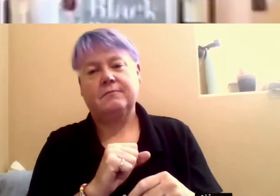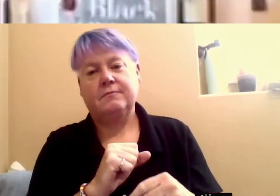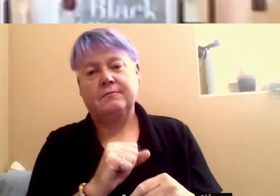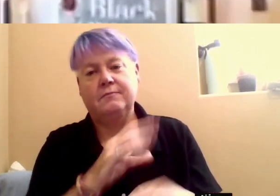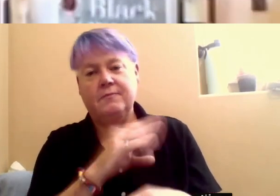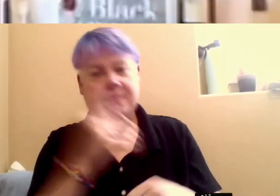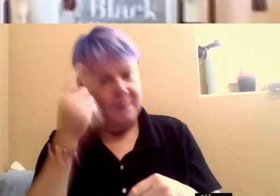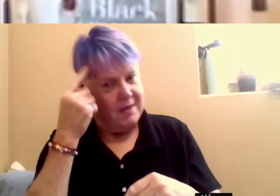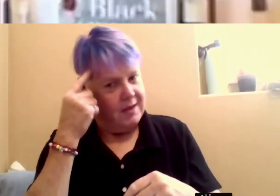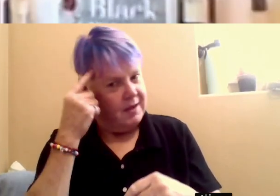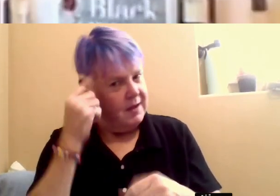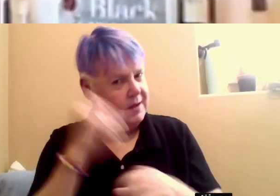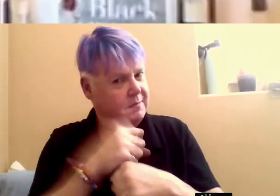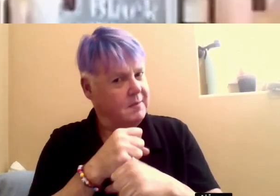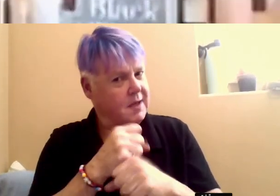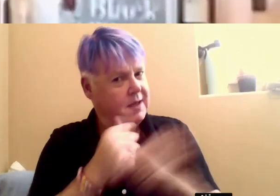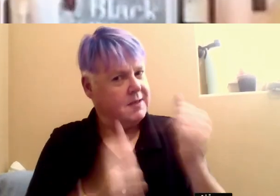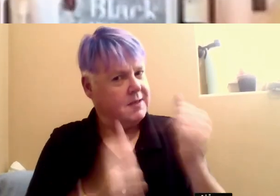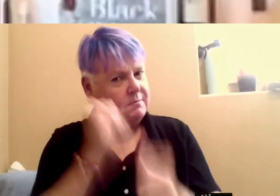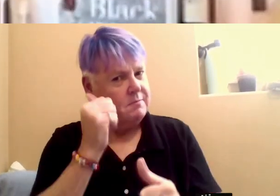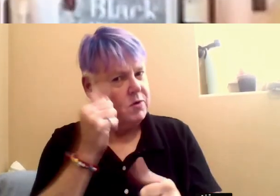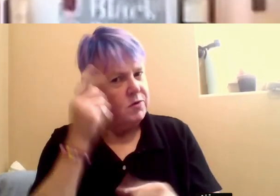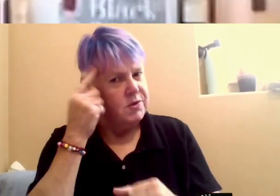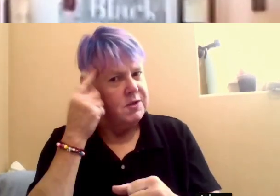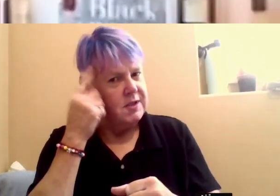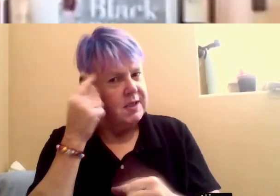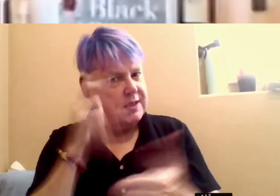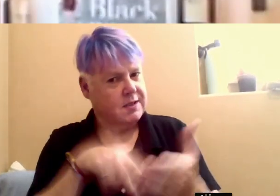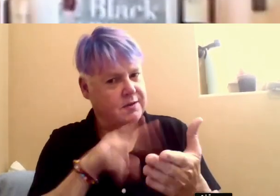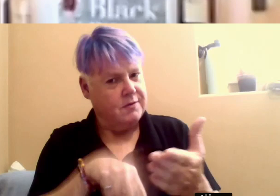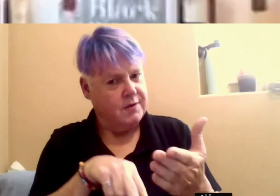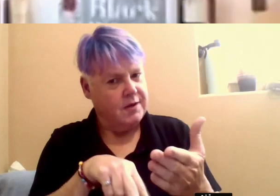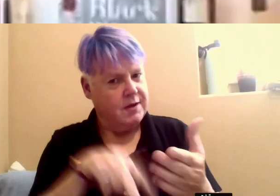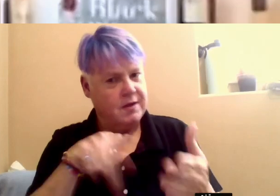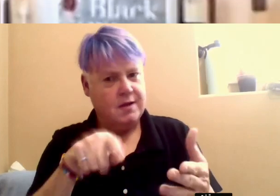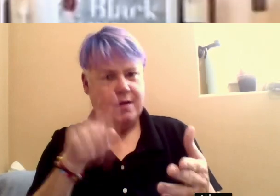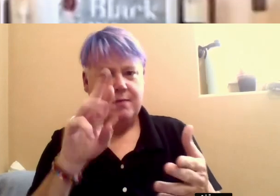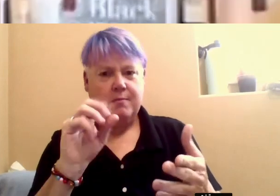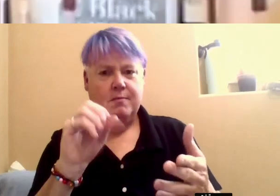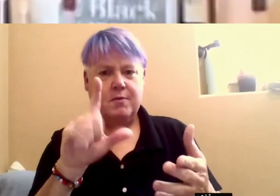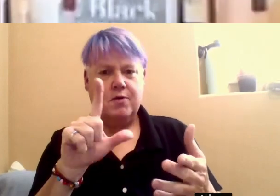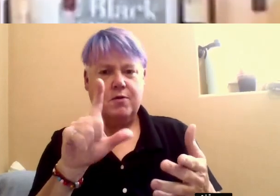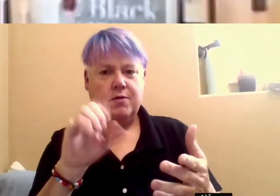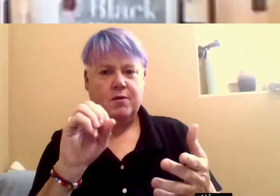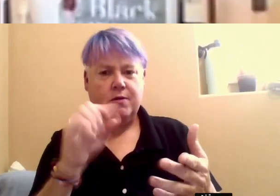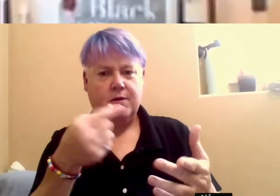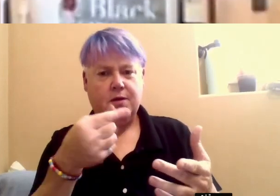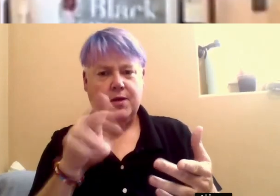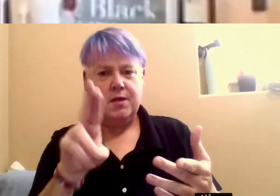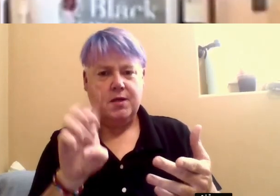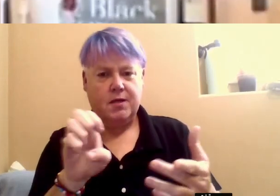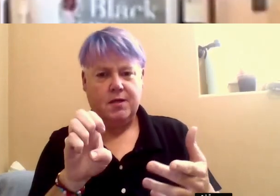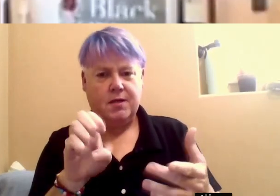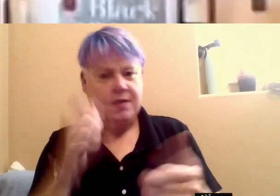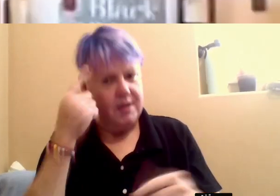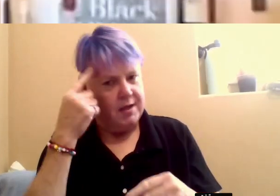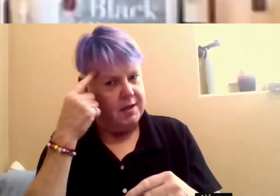probably most sense to read the prologue. So I think that's what I'm going to do.